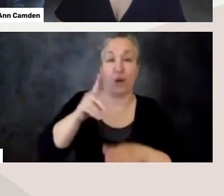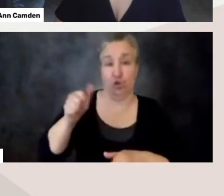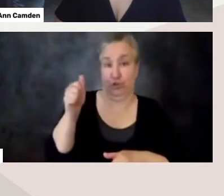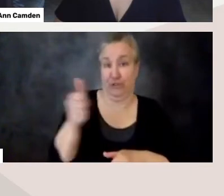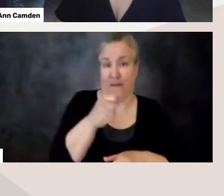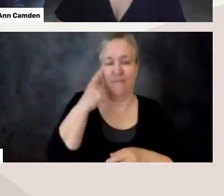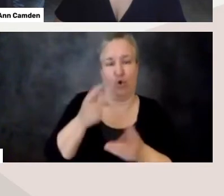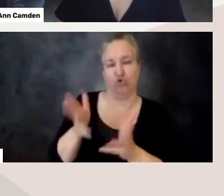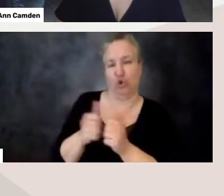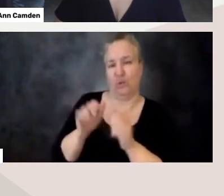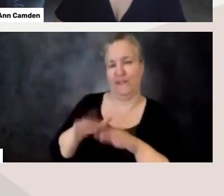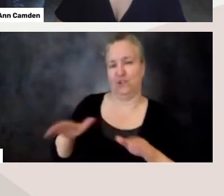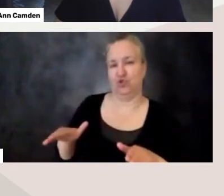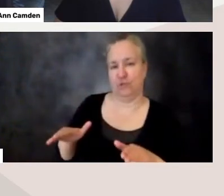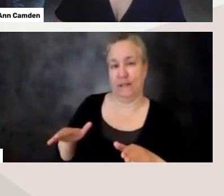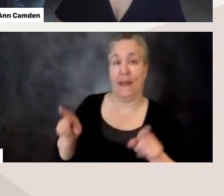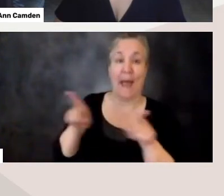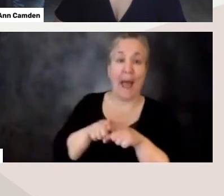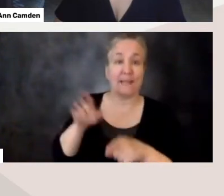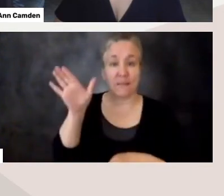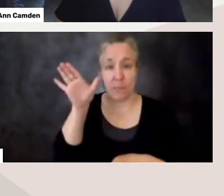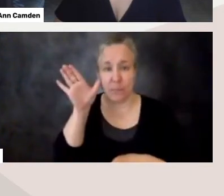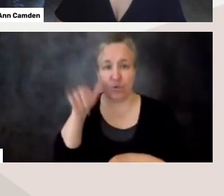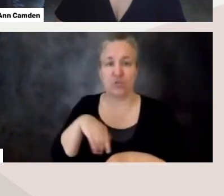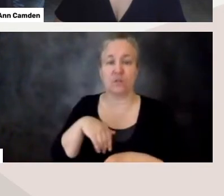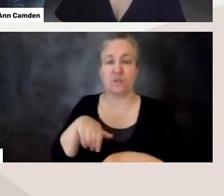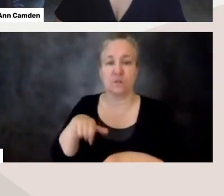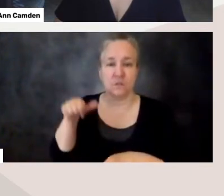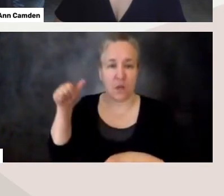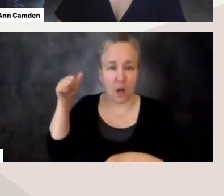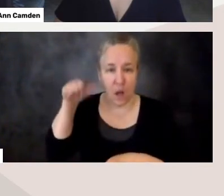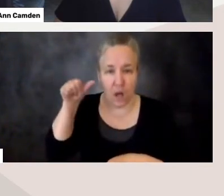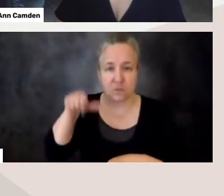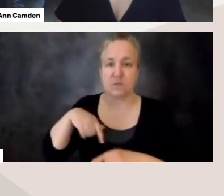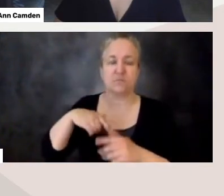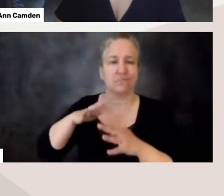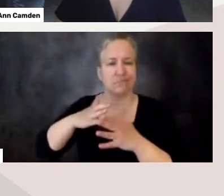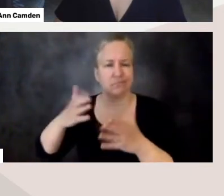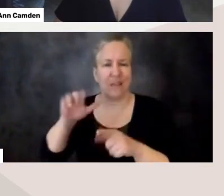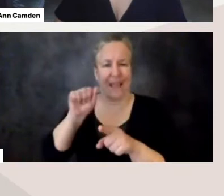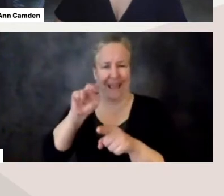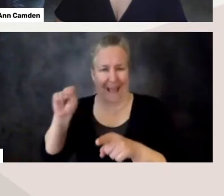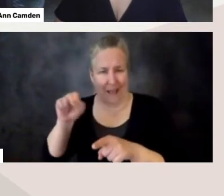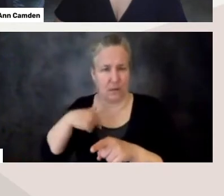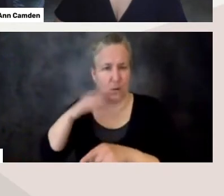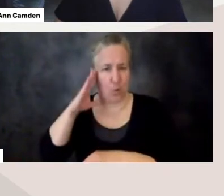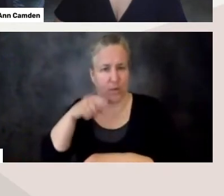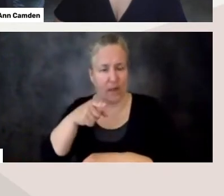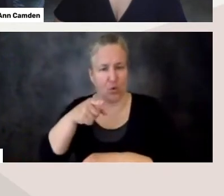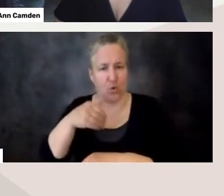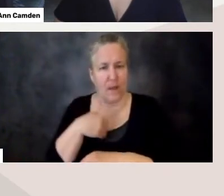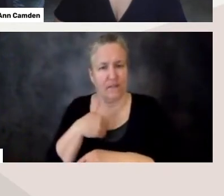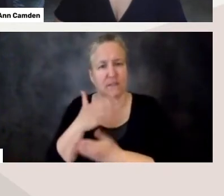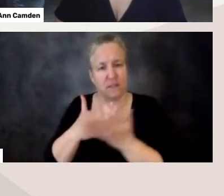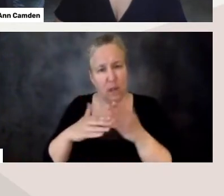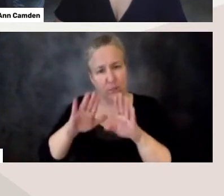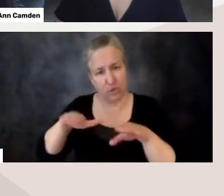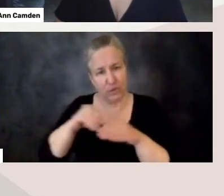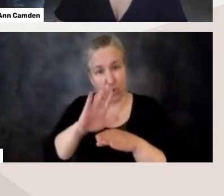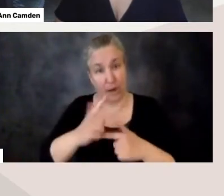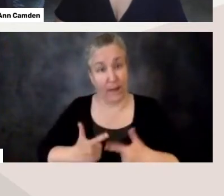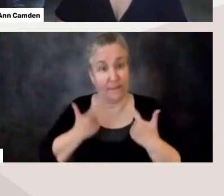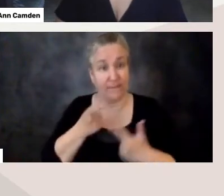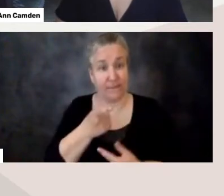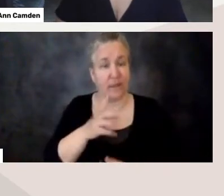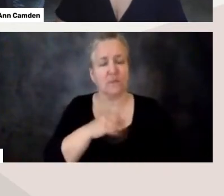with children, either as a parent or as an aunt. And Anne, I know that you have some children in your